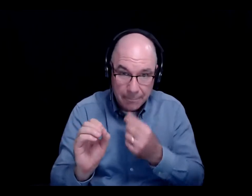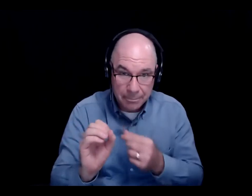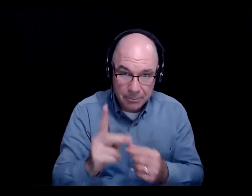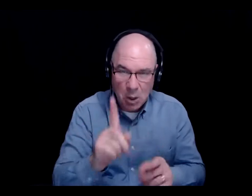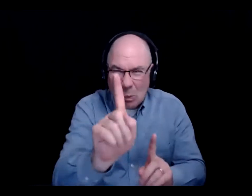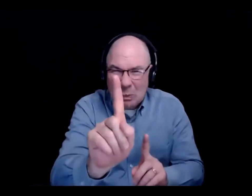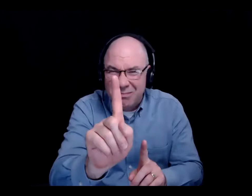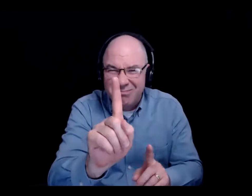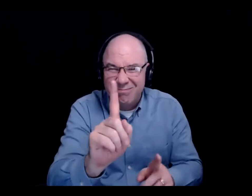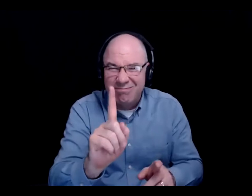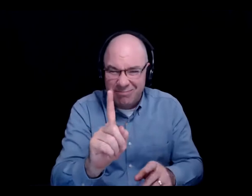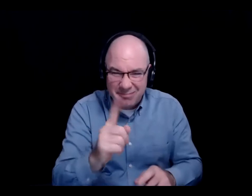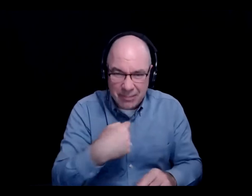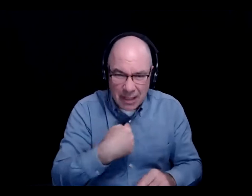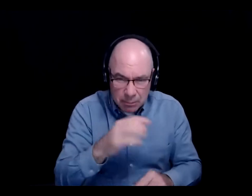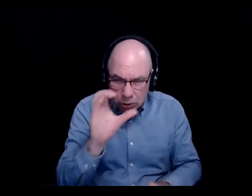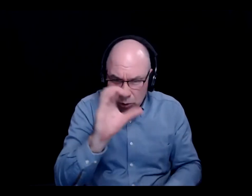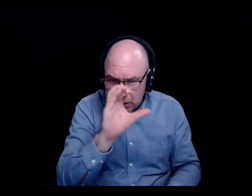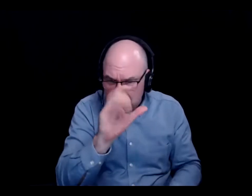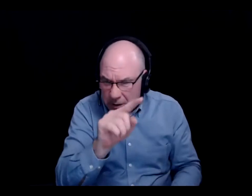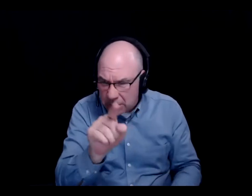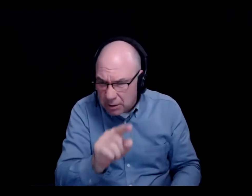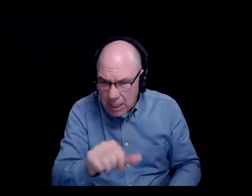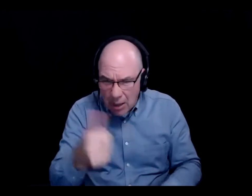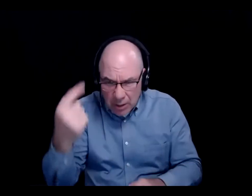hang on just a second, I am looking.